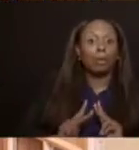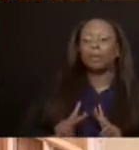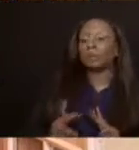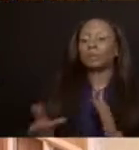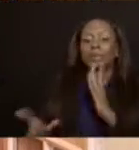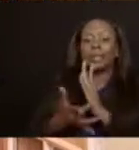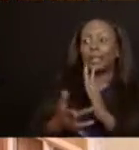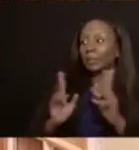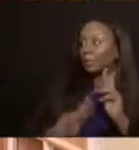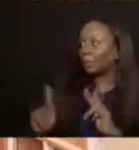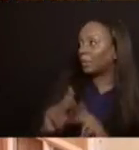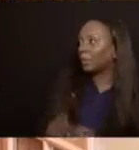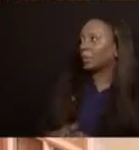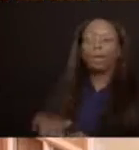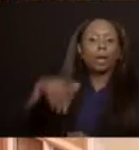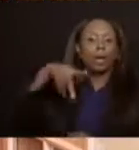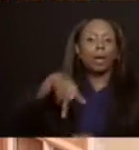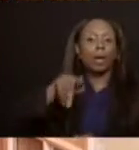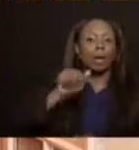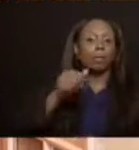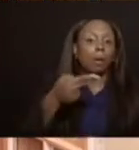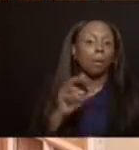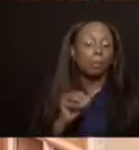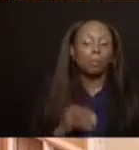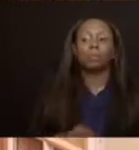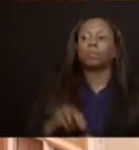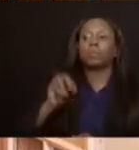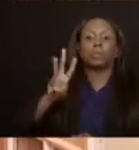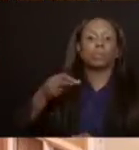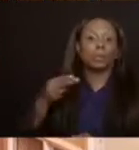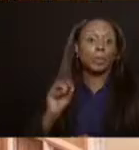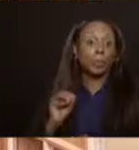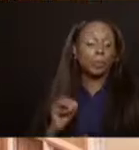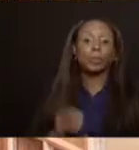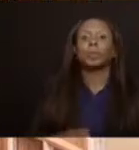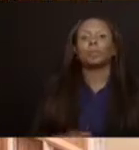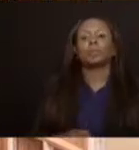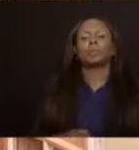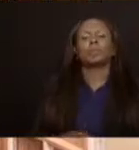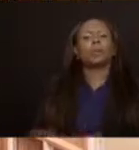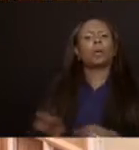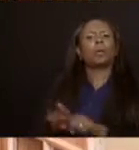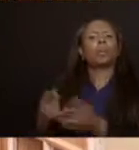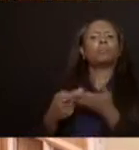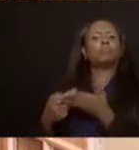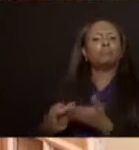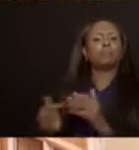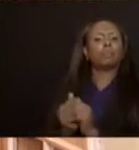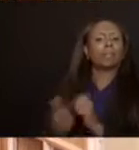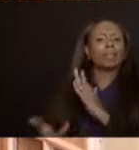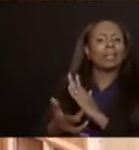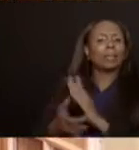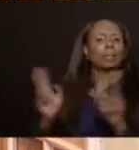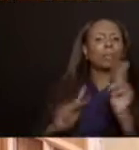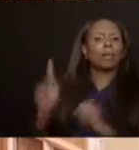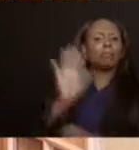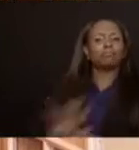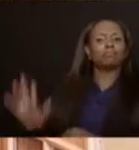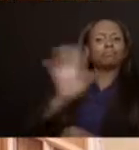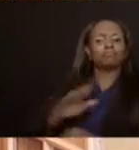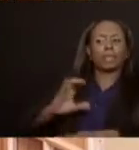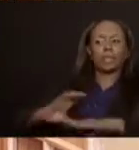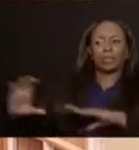advisors, thanks to PAHO and thanks to WHO, but we've also been speaking to other technical people within the region and further